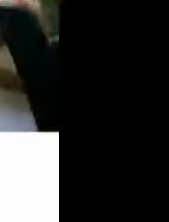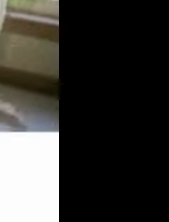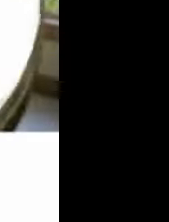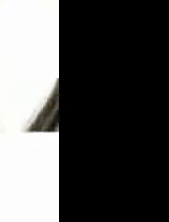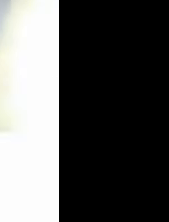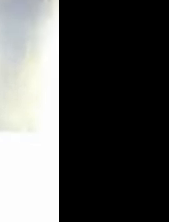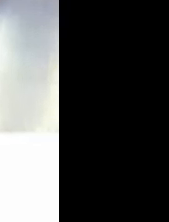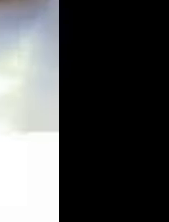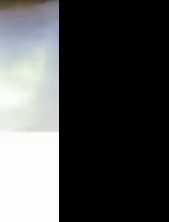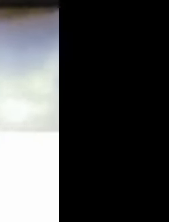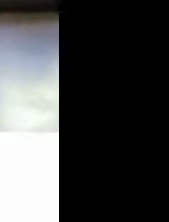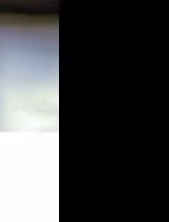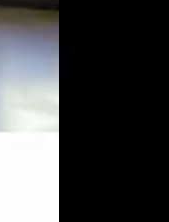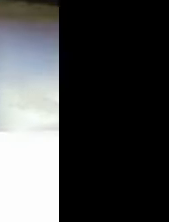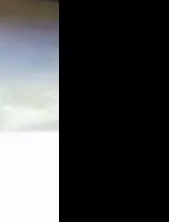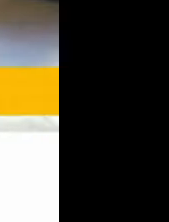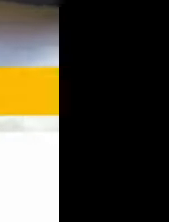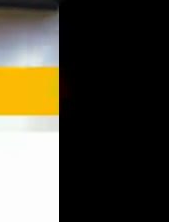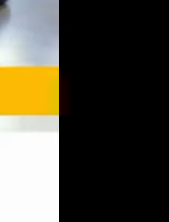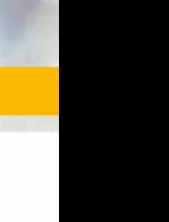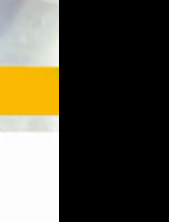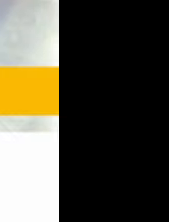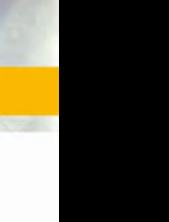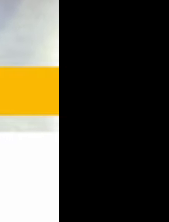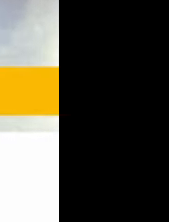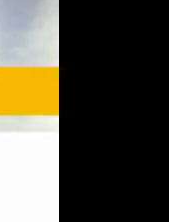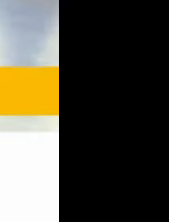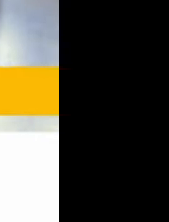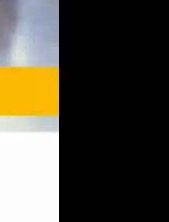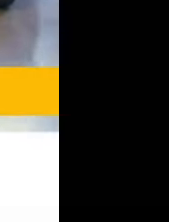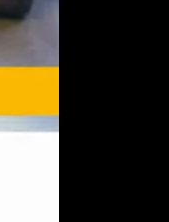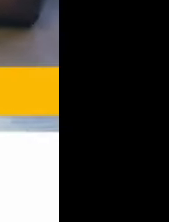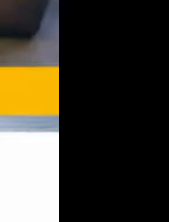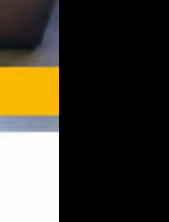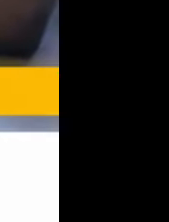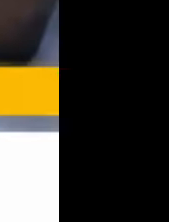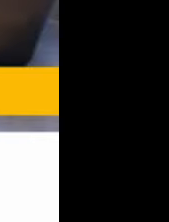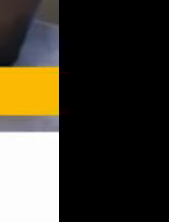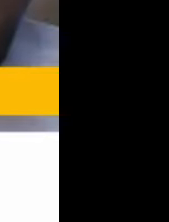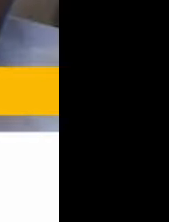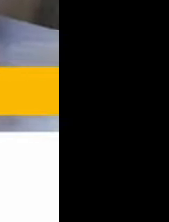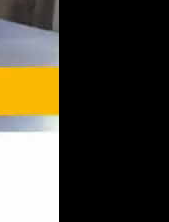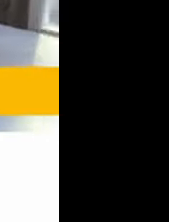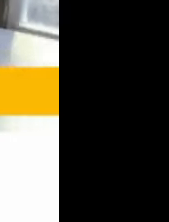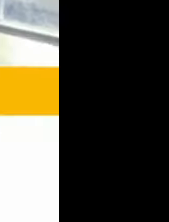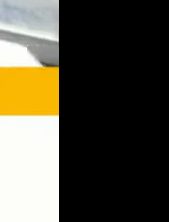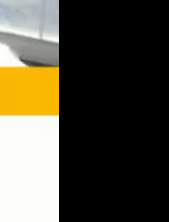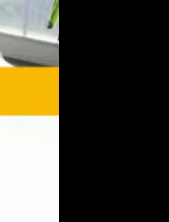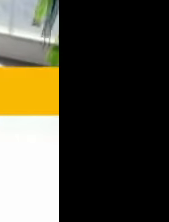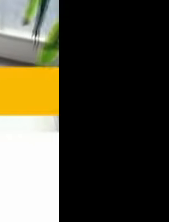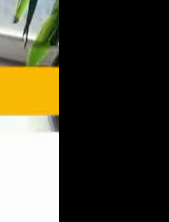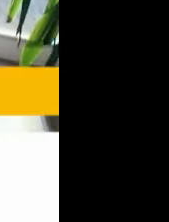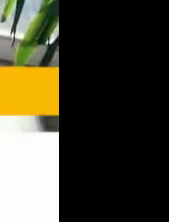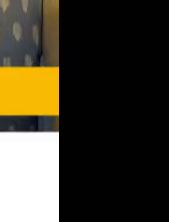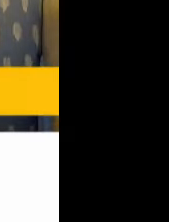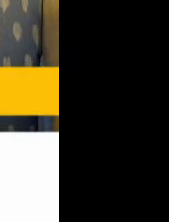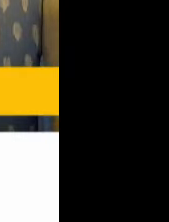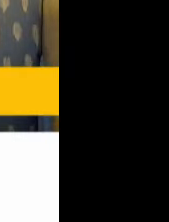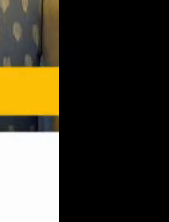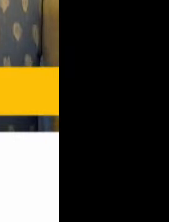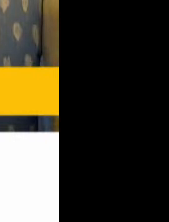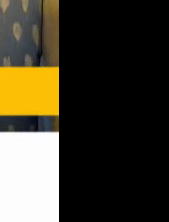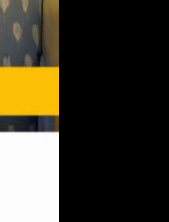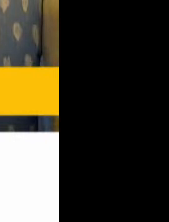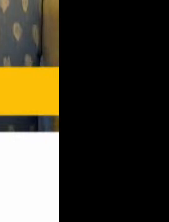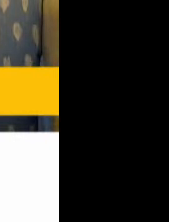Oh, hey, Ashley. I figured that going to UW-Waukesha was a good option for me because I would be able to live at home. My